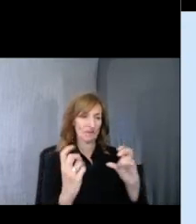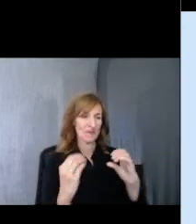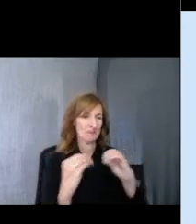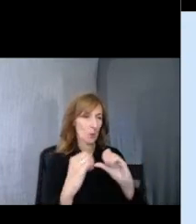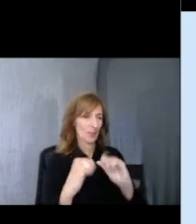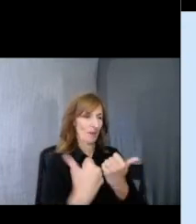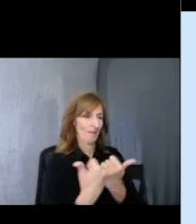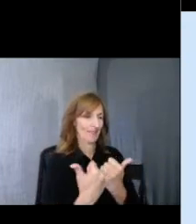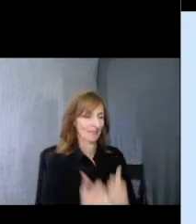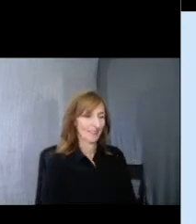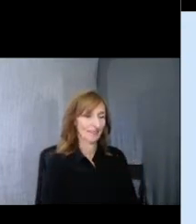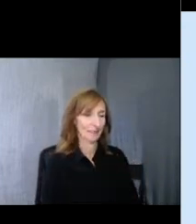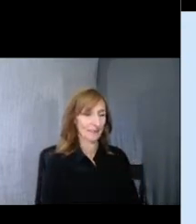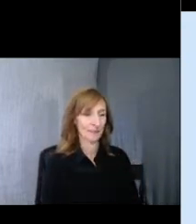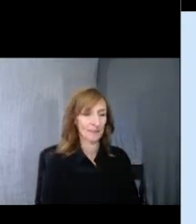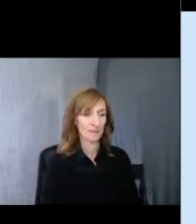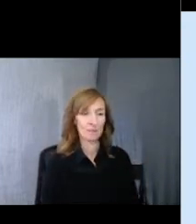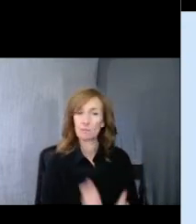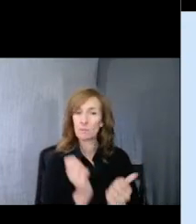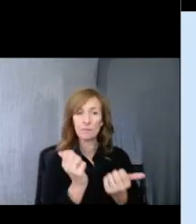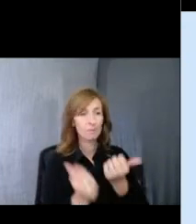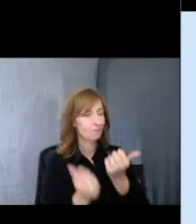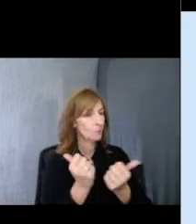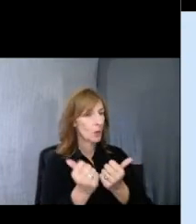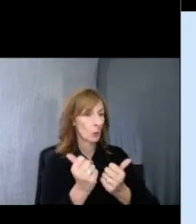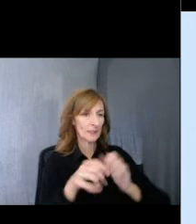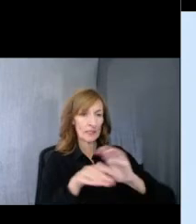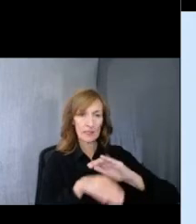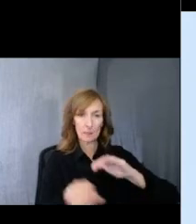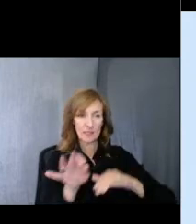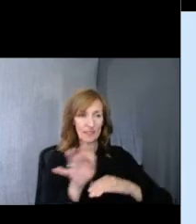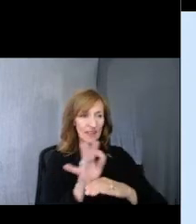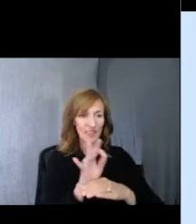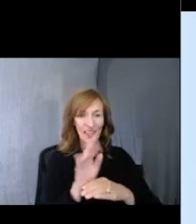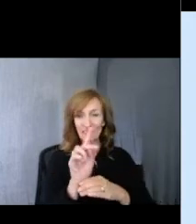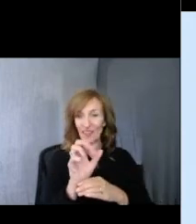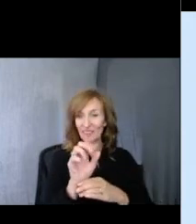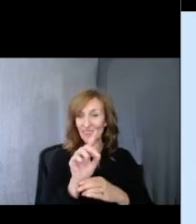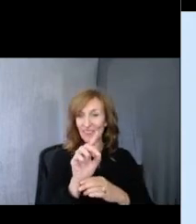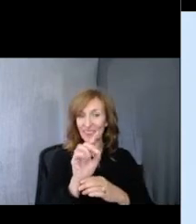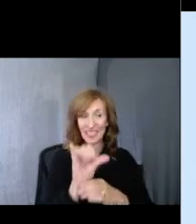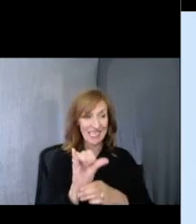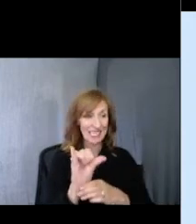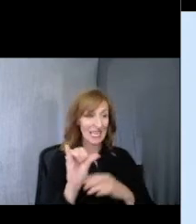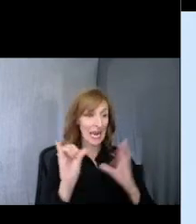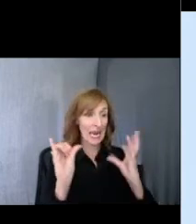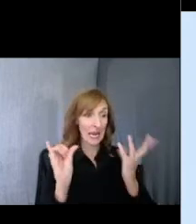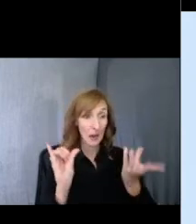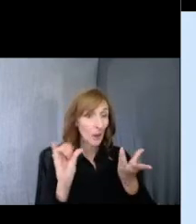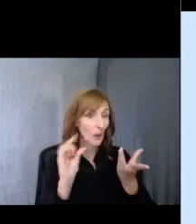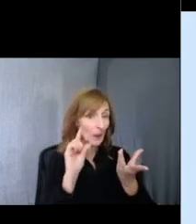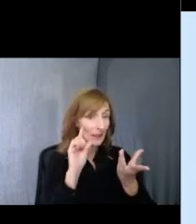So what is the basic functional unit of the kidney that I just talked about a whole bunch?